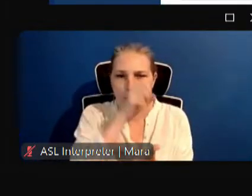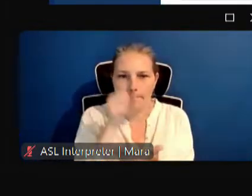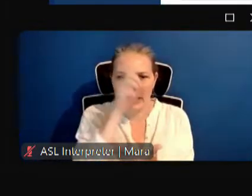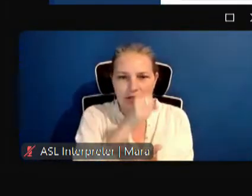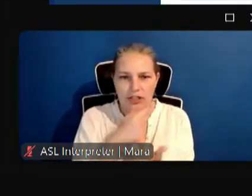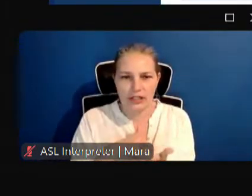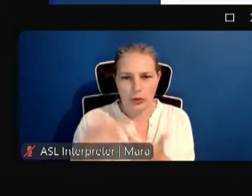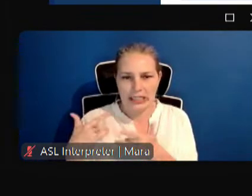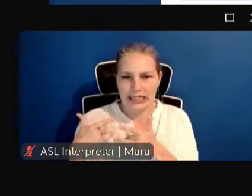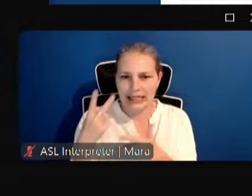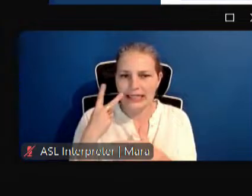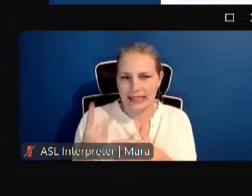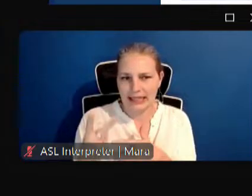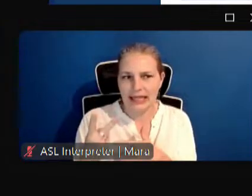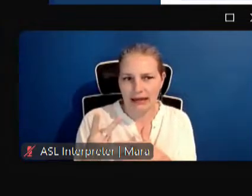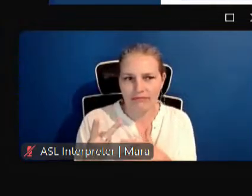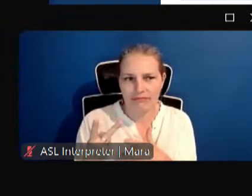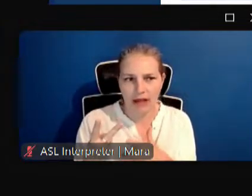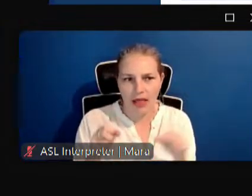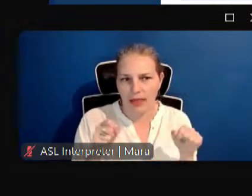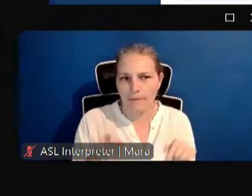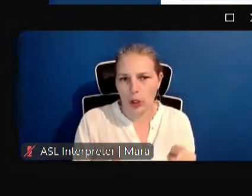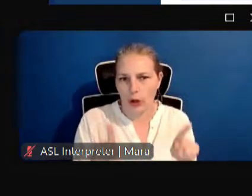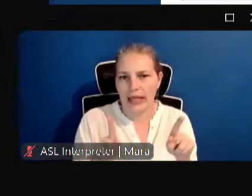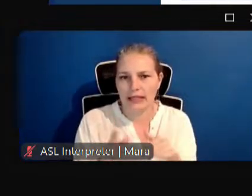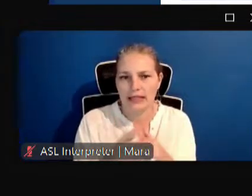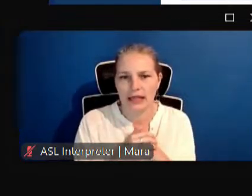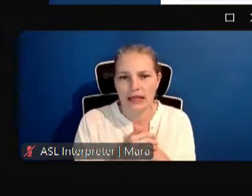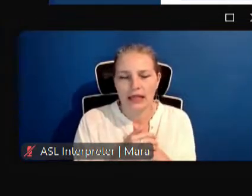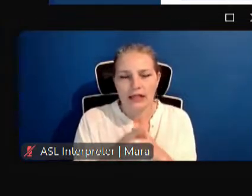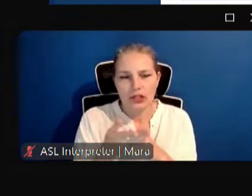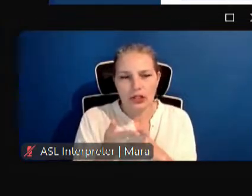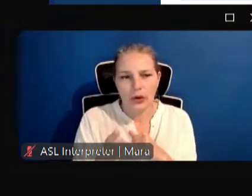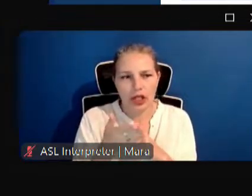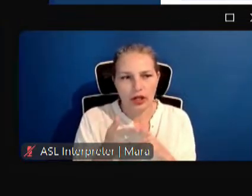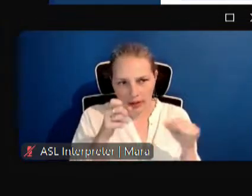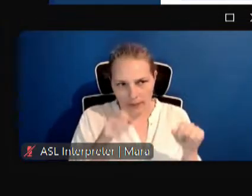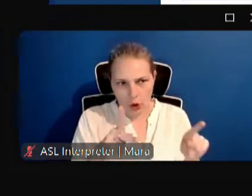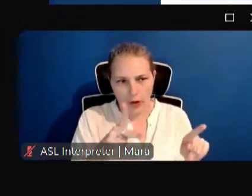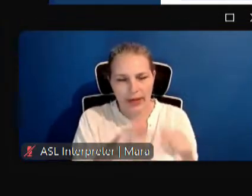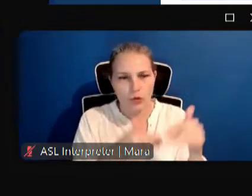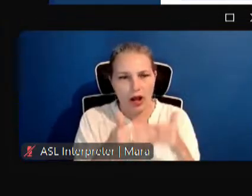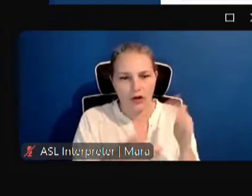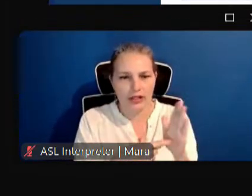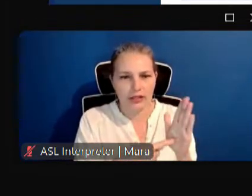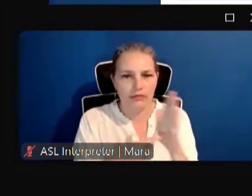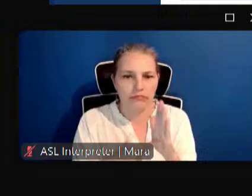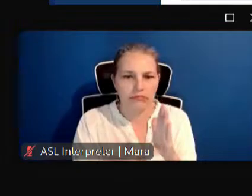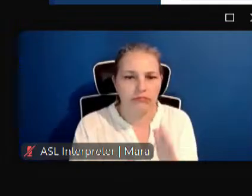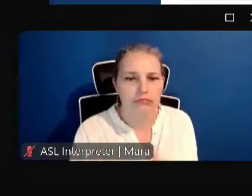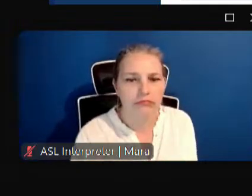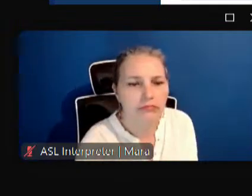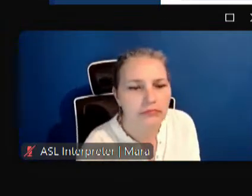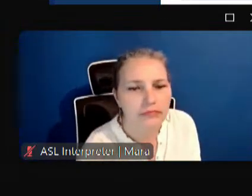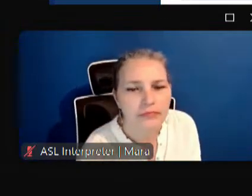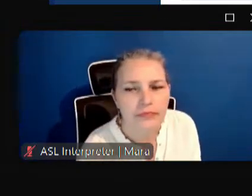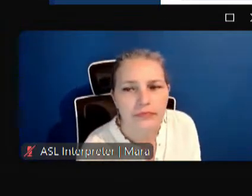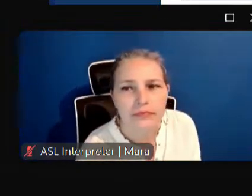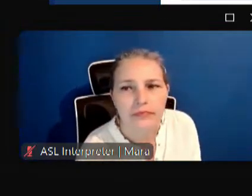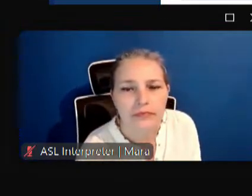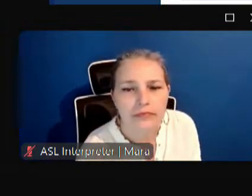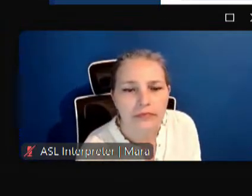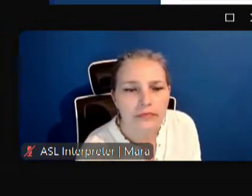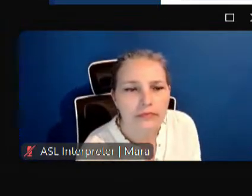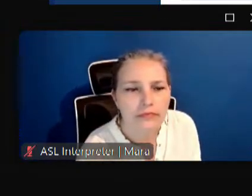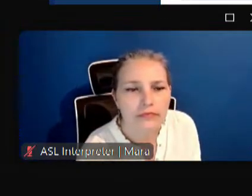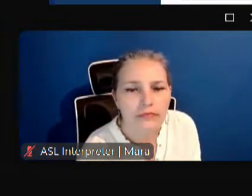slide. Great. So first, to provide an update on permit progress, shown on screen is our current recovery dashboard